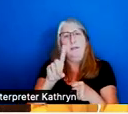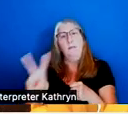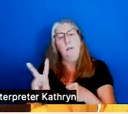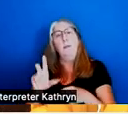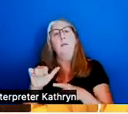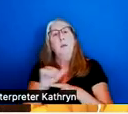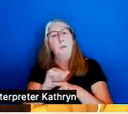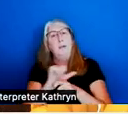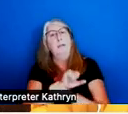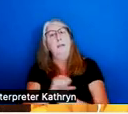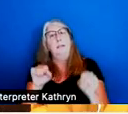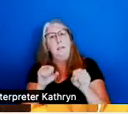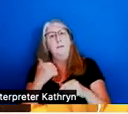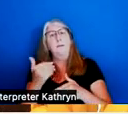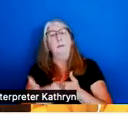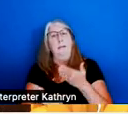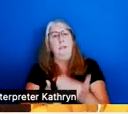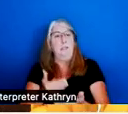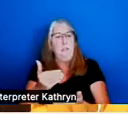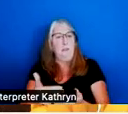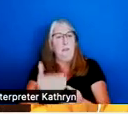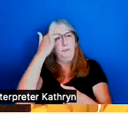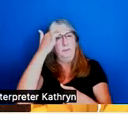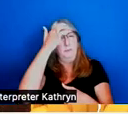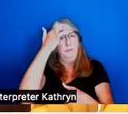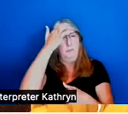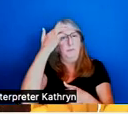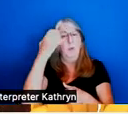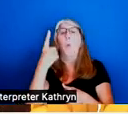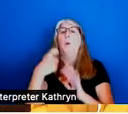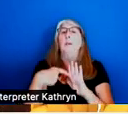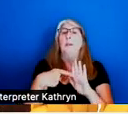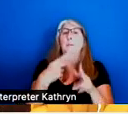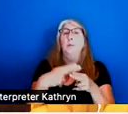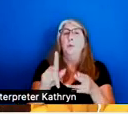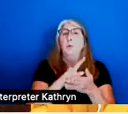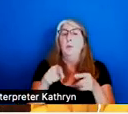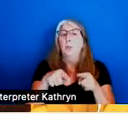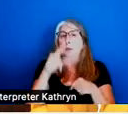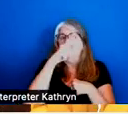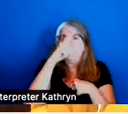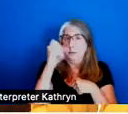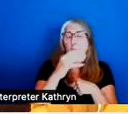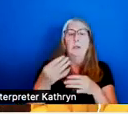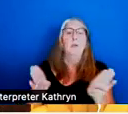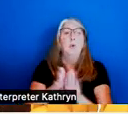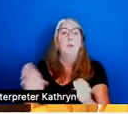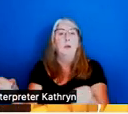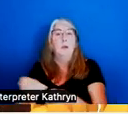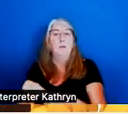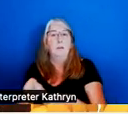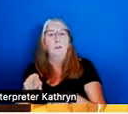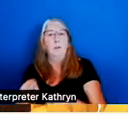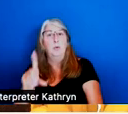spaciousness. One such example is having a shorter week in the summer and closing the office for a week in